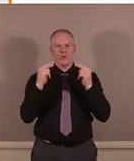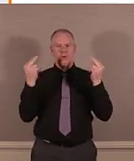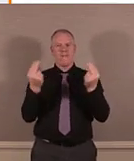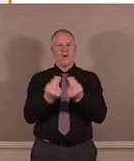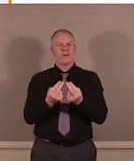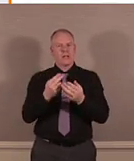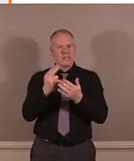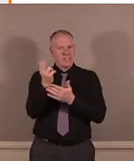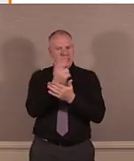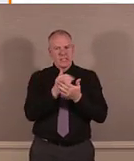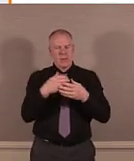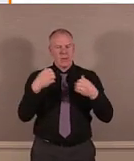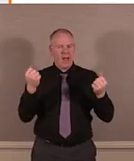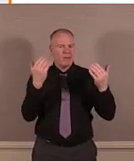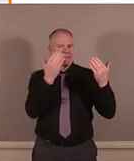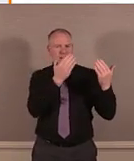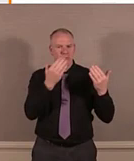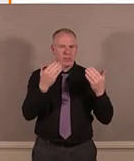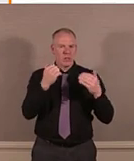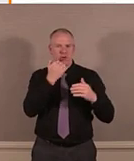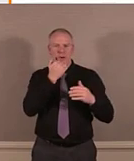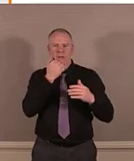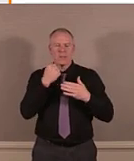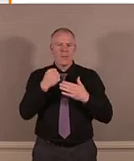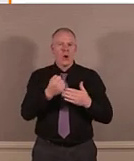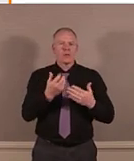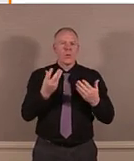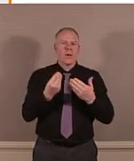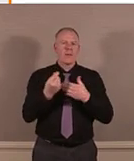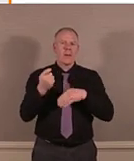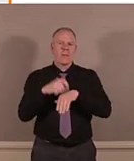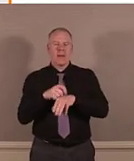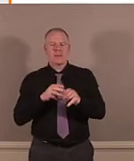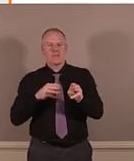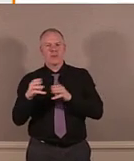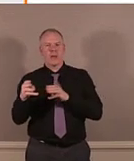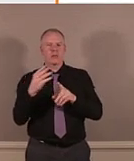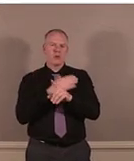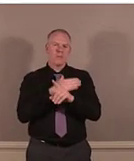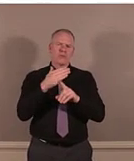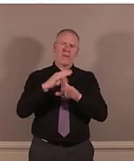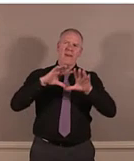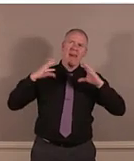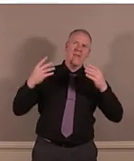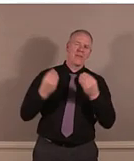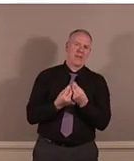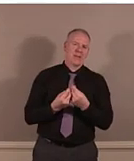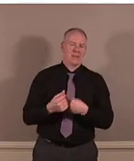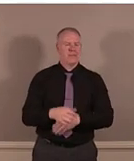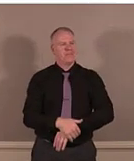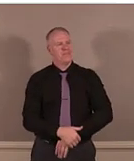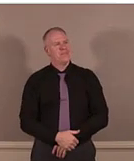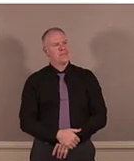have the literacy and numeracy supports, and we have best practice guidelines to progress that.